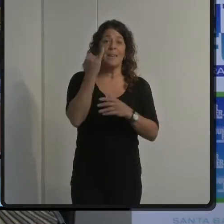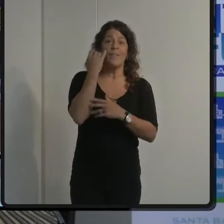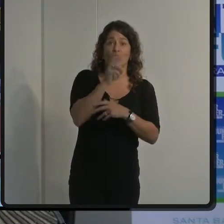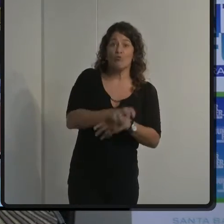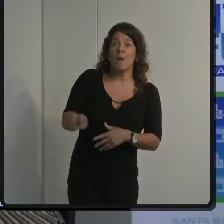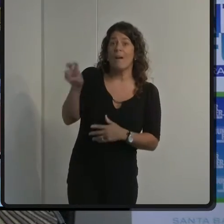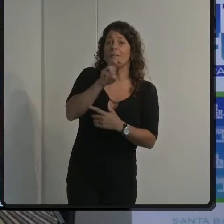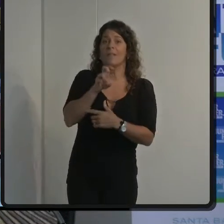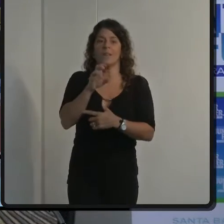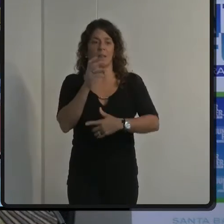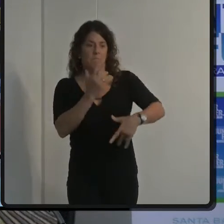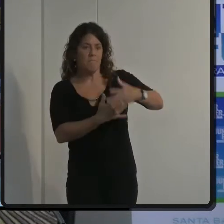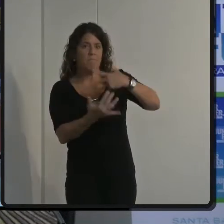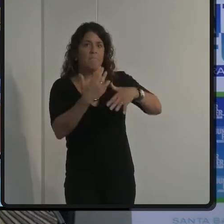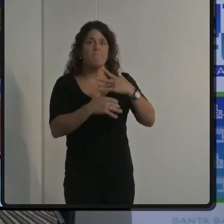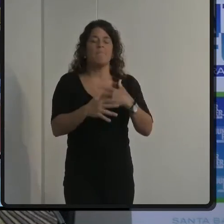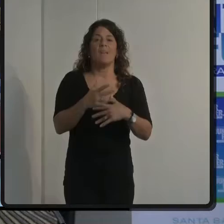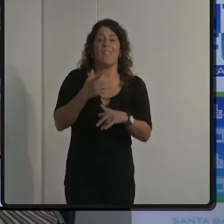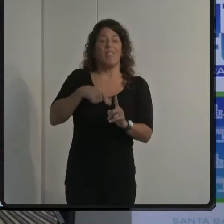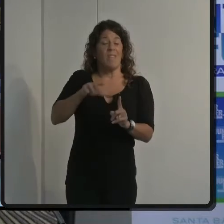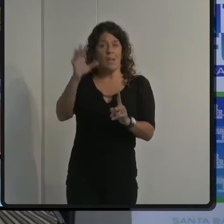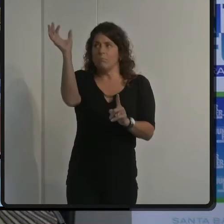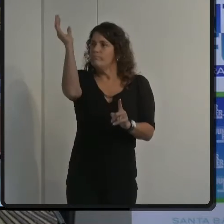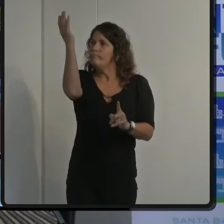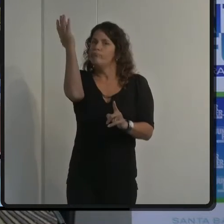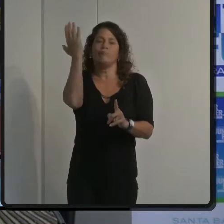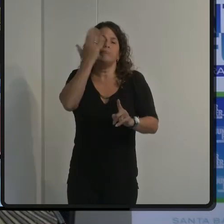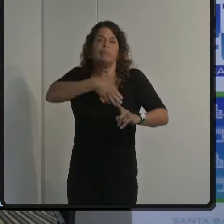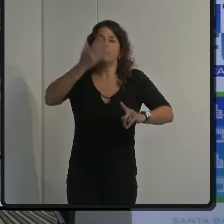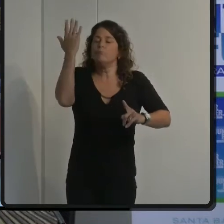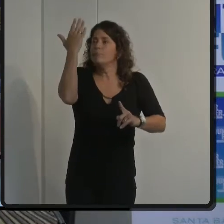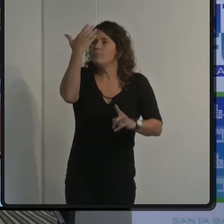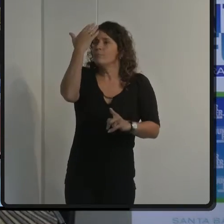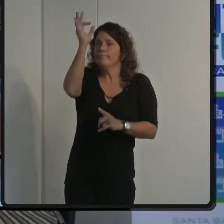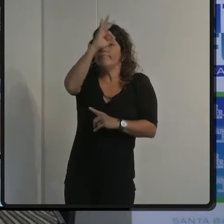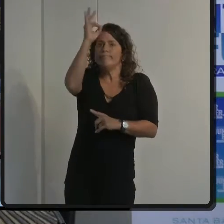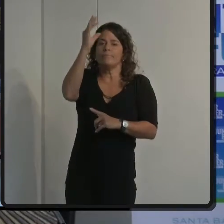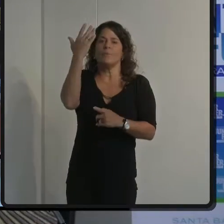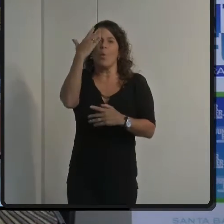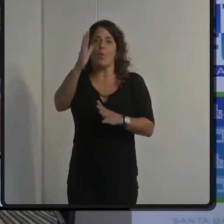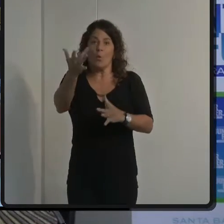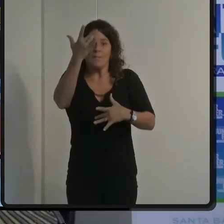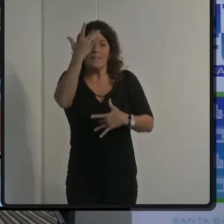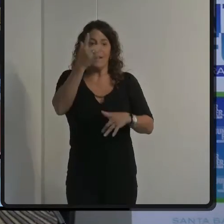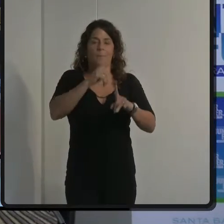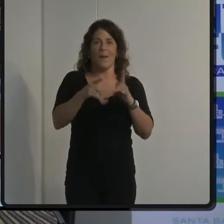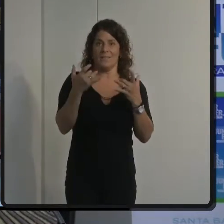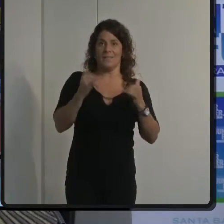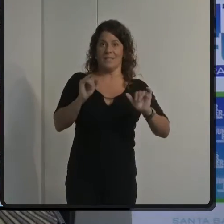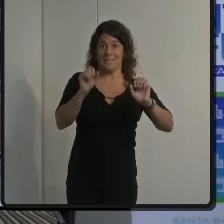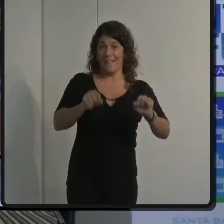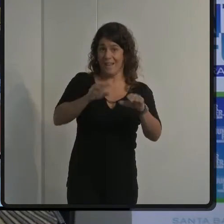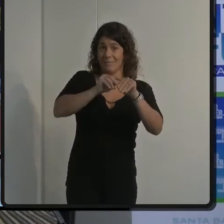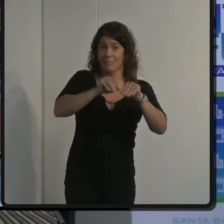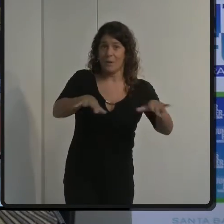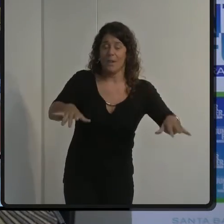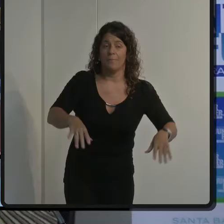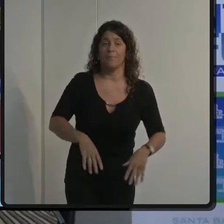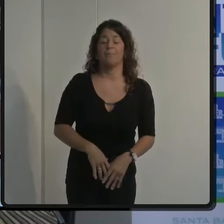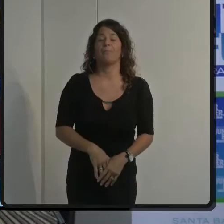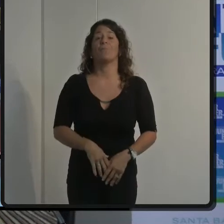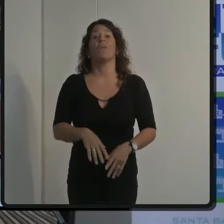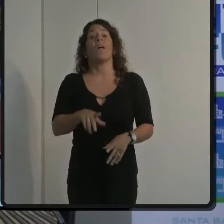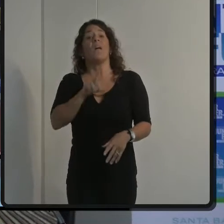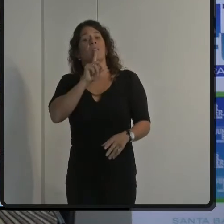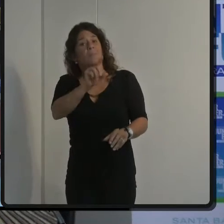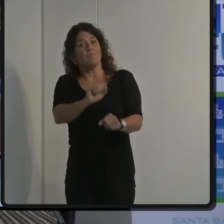adhering to protective measures of keeping a distance and wearing a mask. In fact, what I'm hearing from